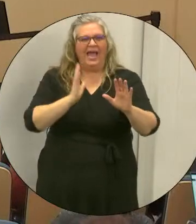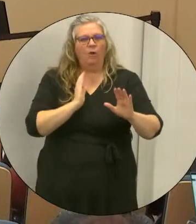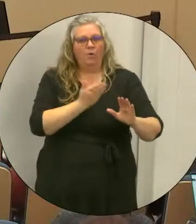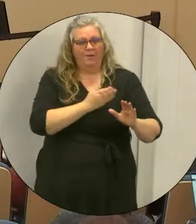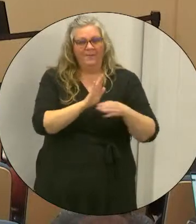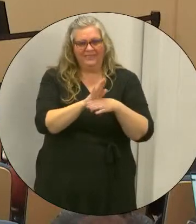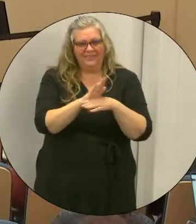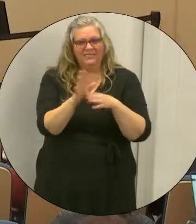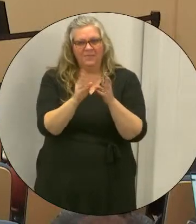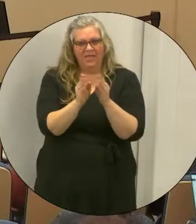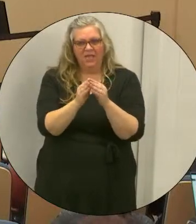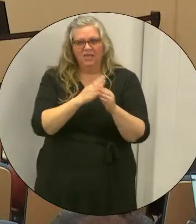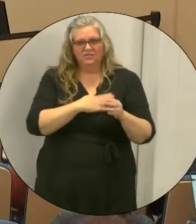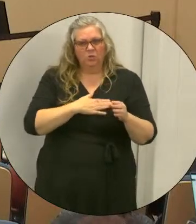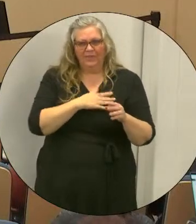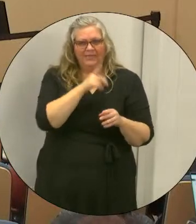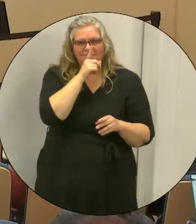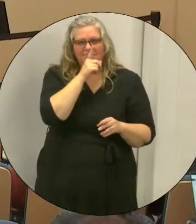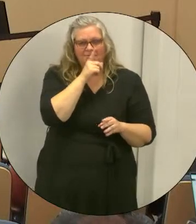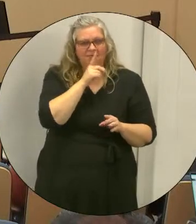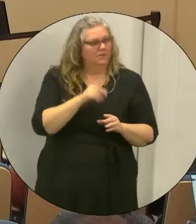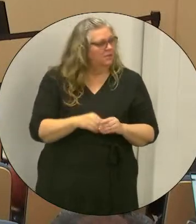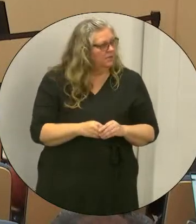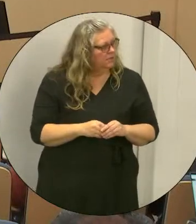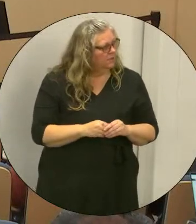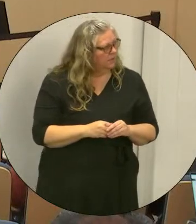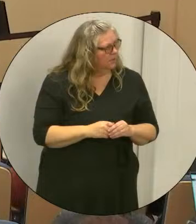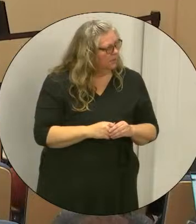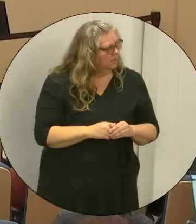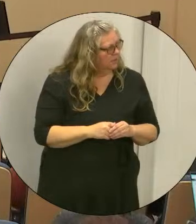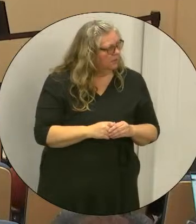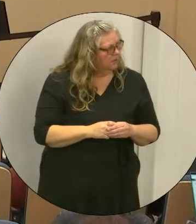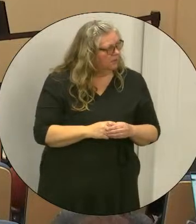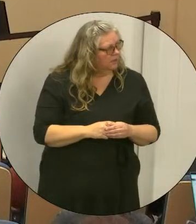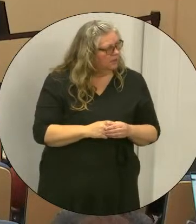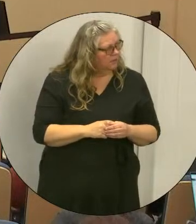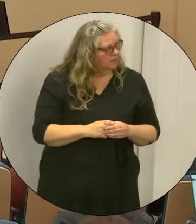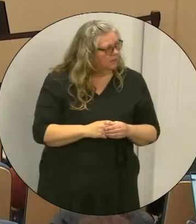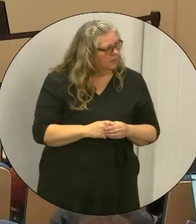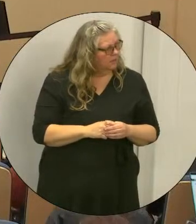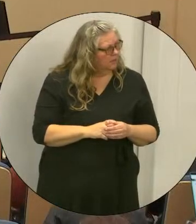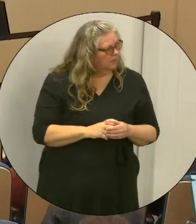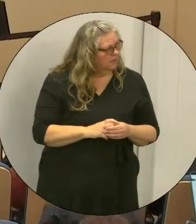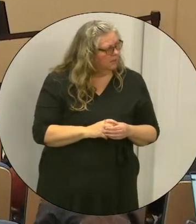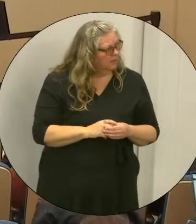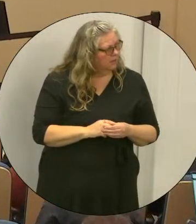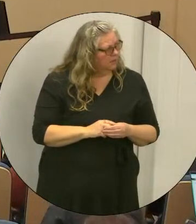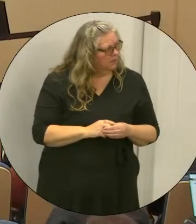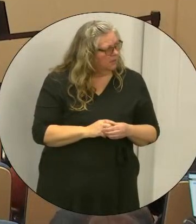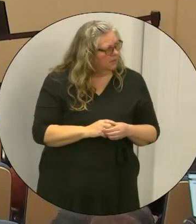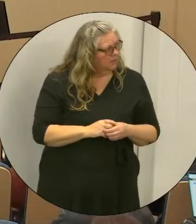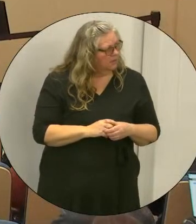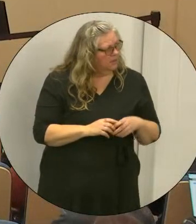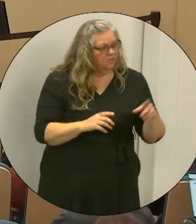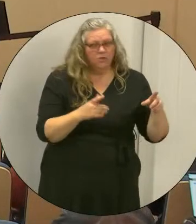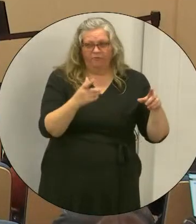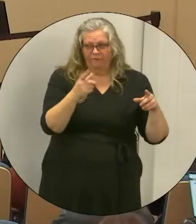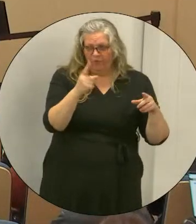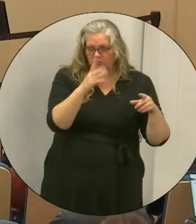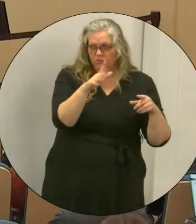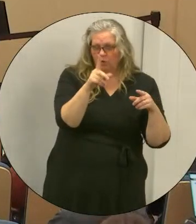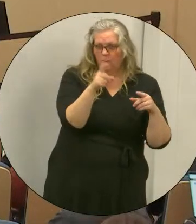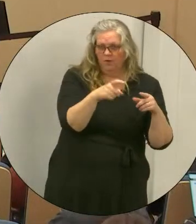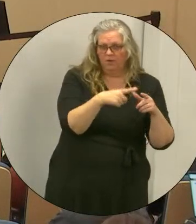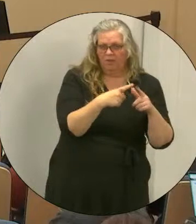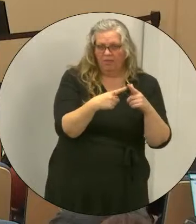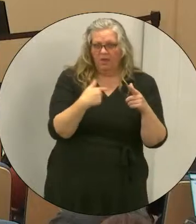meeting. Please, Trustee Biassatti, please state your question, and then I'll ask legal counsel for their direction.